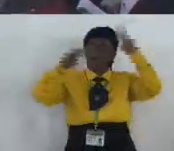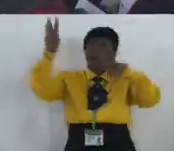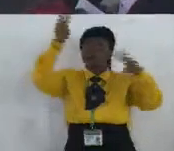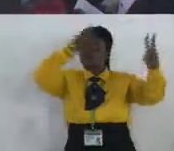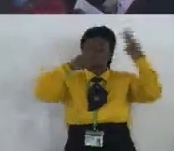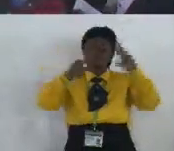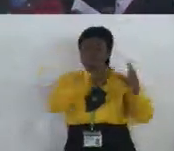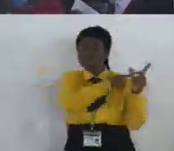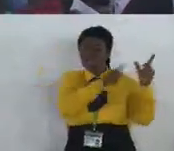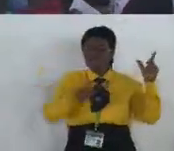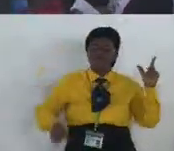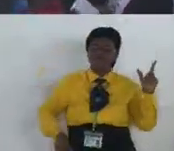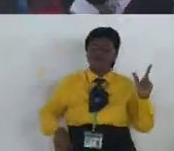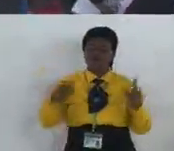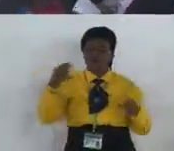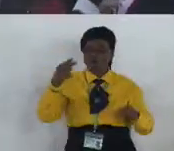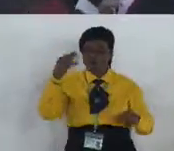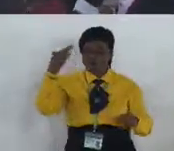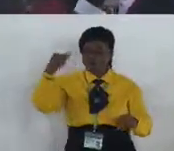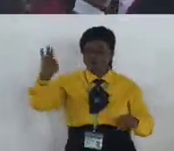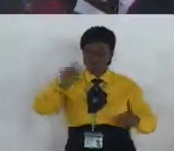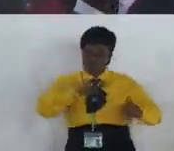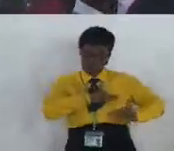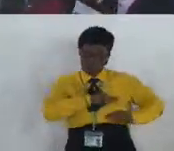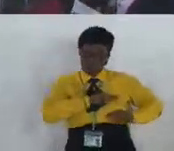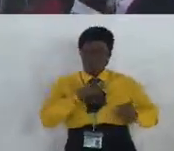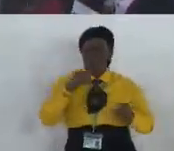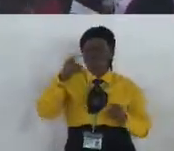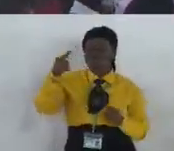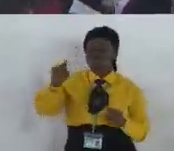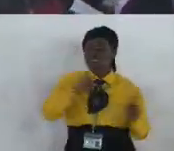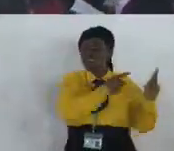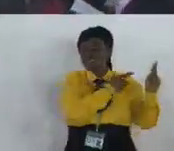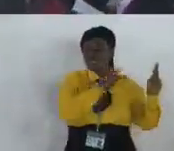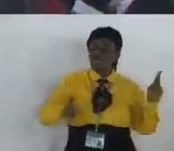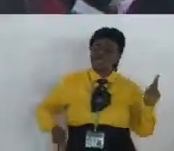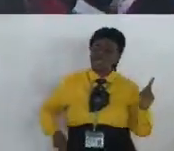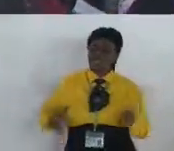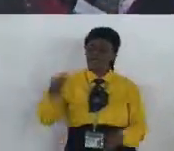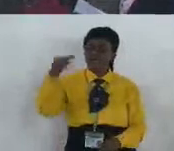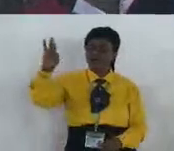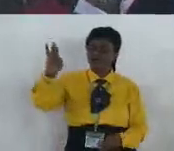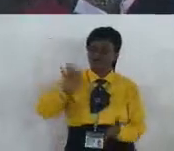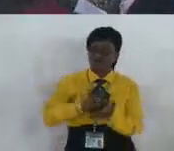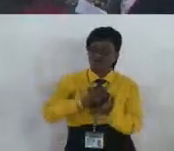The Lord of hosts. The King of glory.